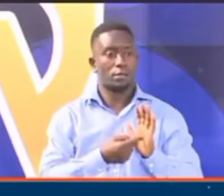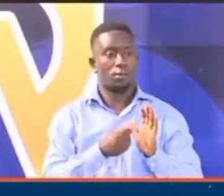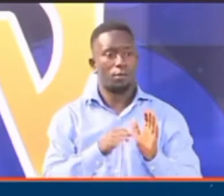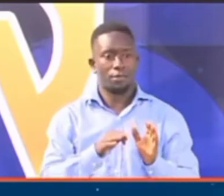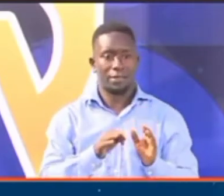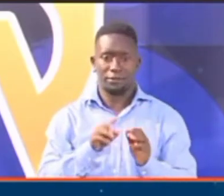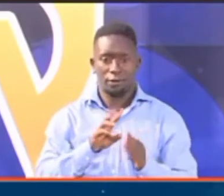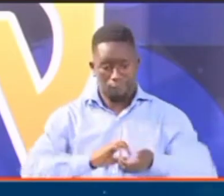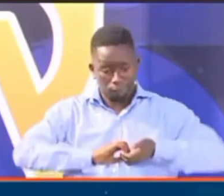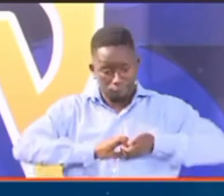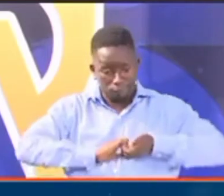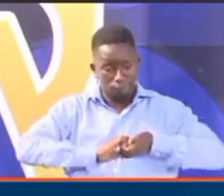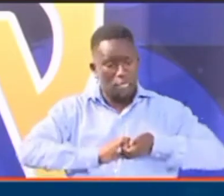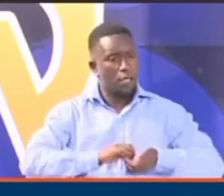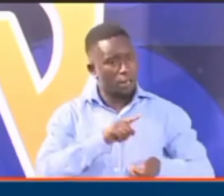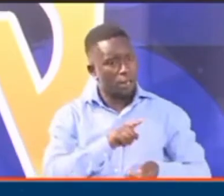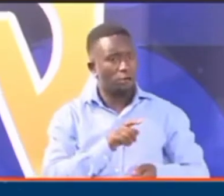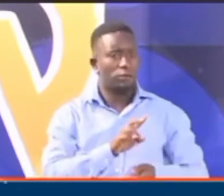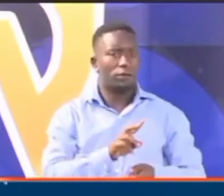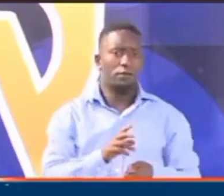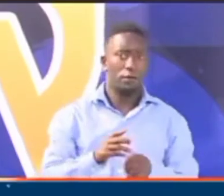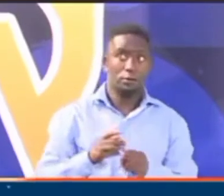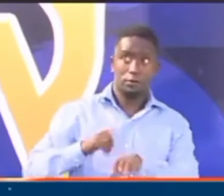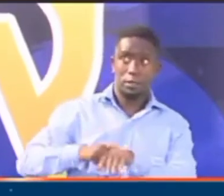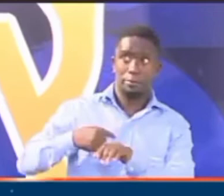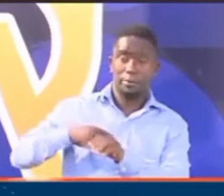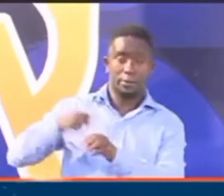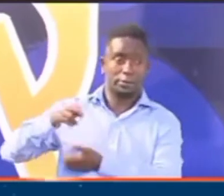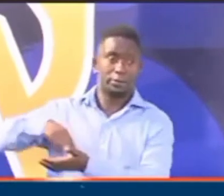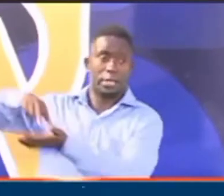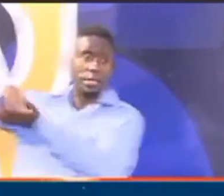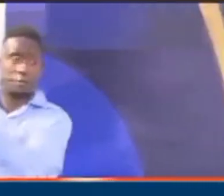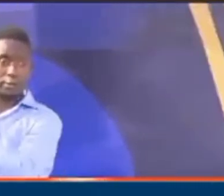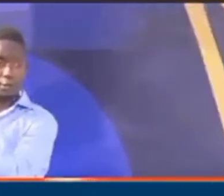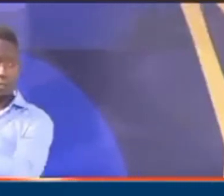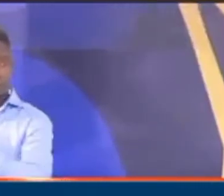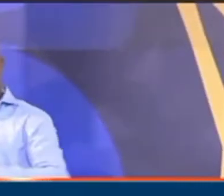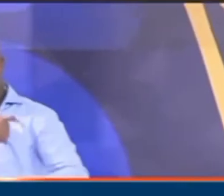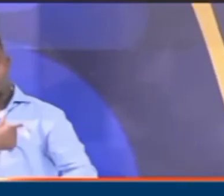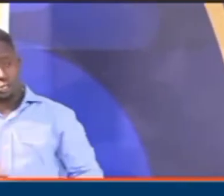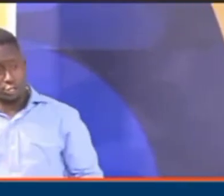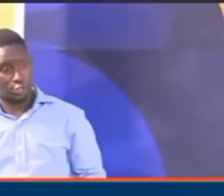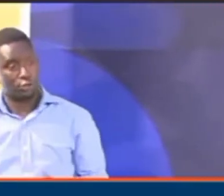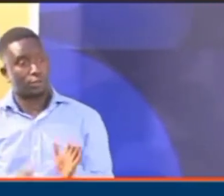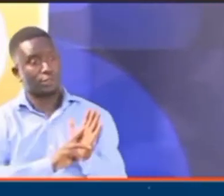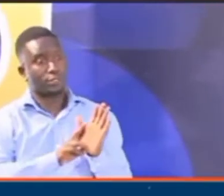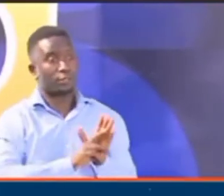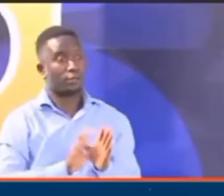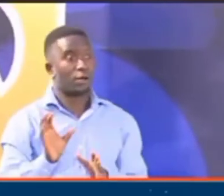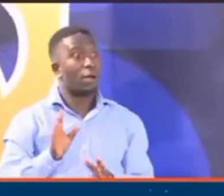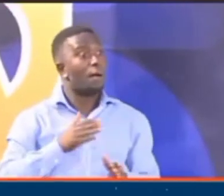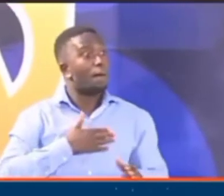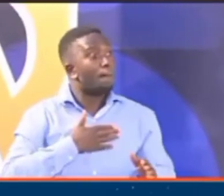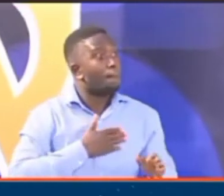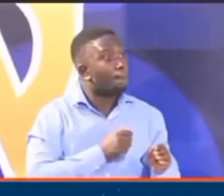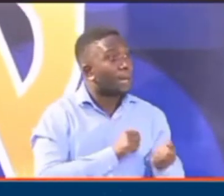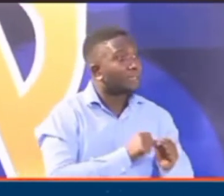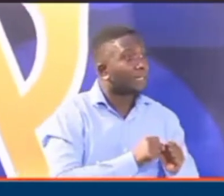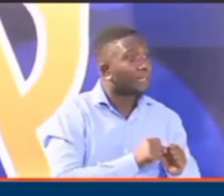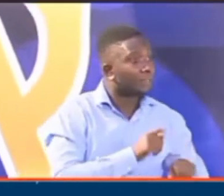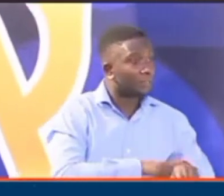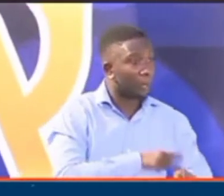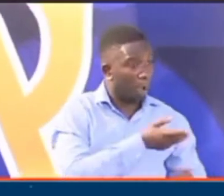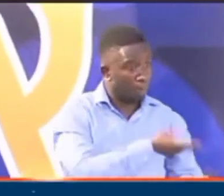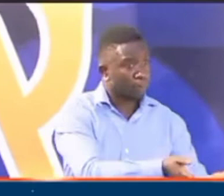be when I was standing for the Guild Representative Council at Makerere University. Oh, by the way, I didn't mention, my challenge in the fellowship